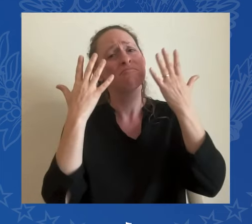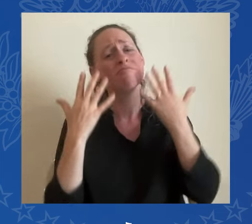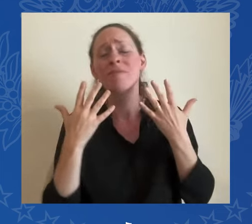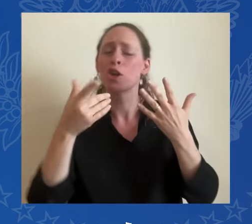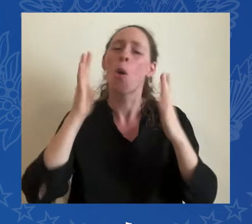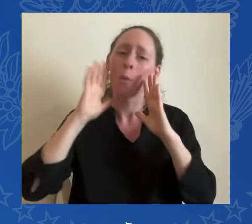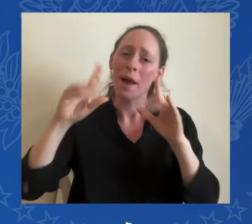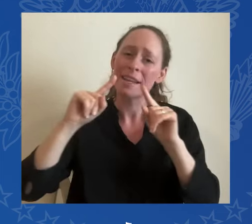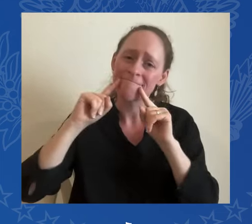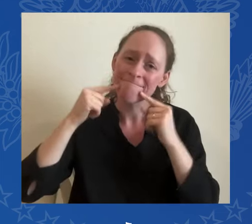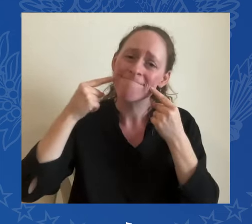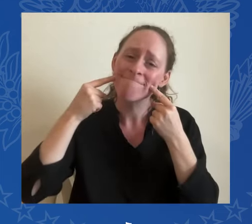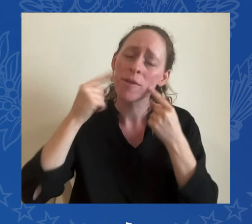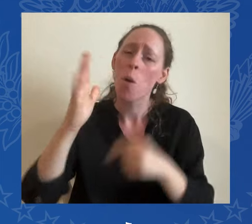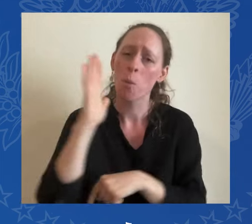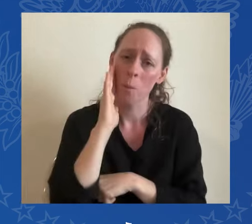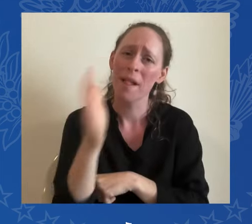And our prayer for you